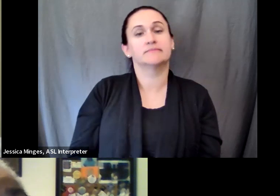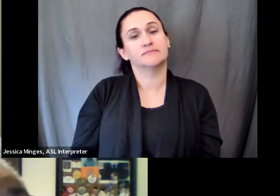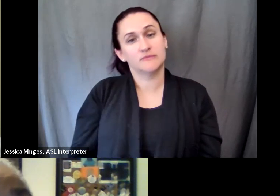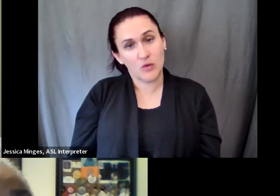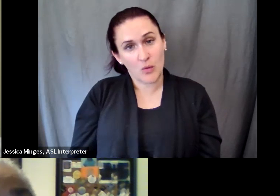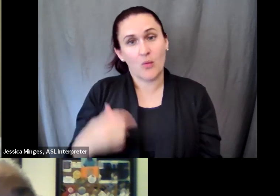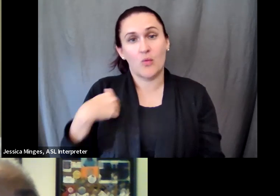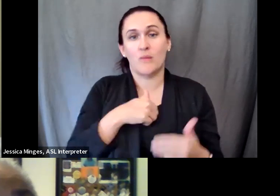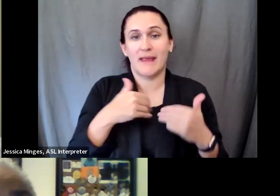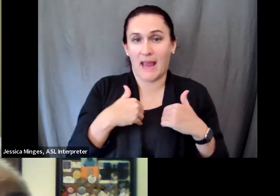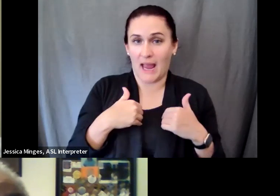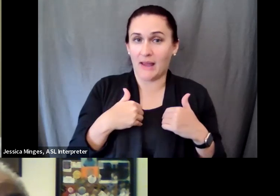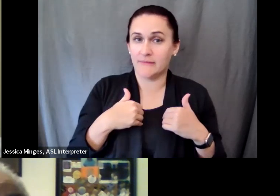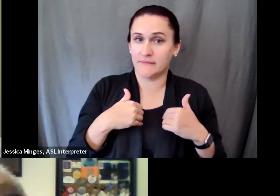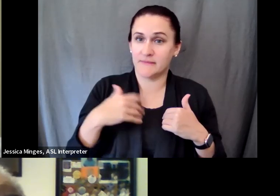have a market to fill.